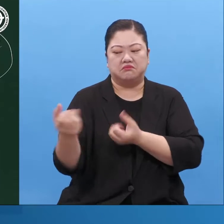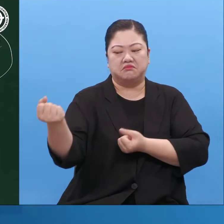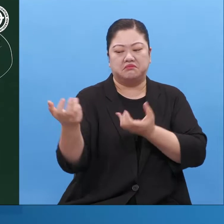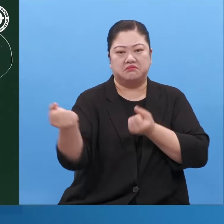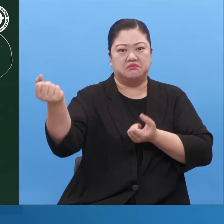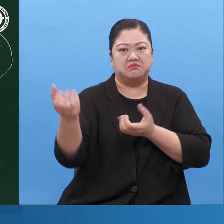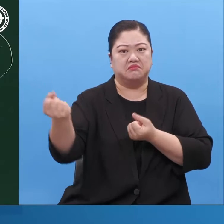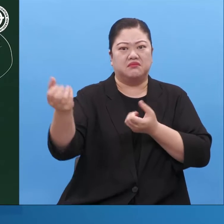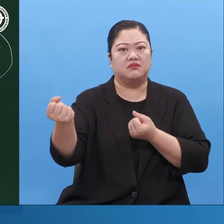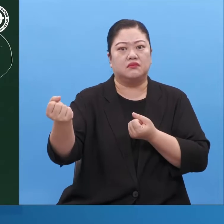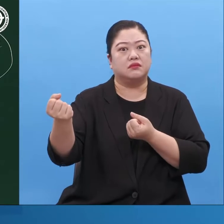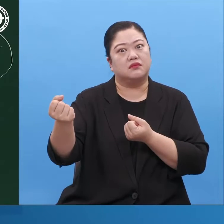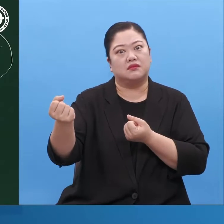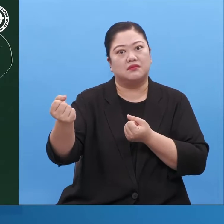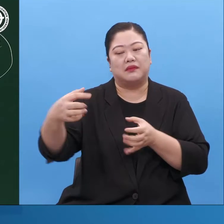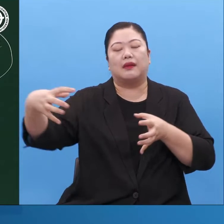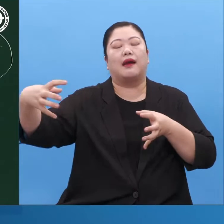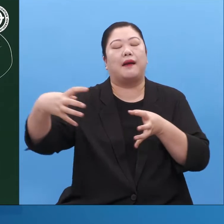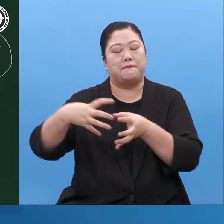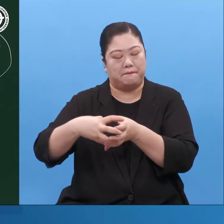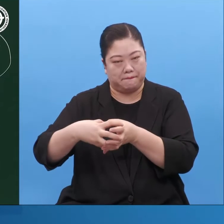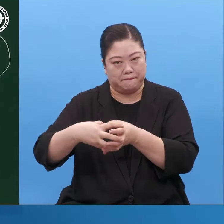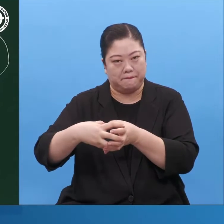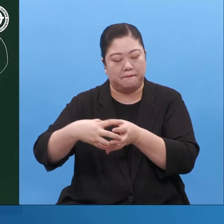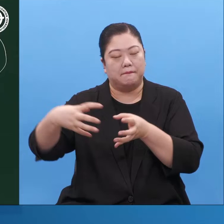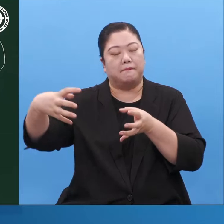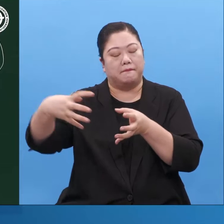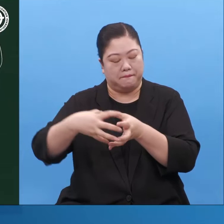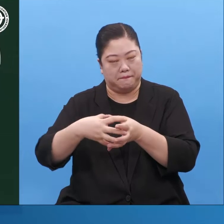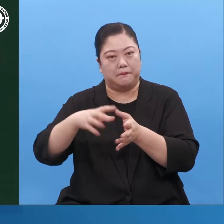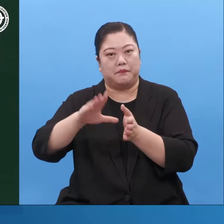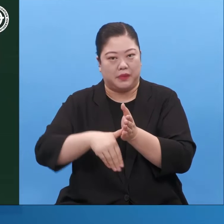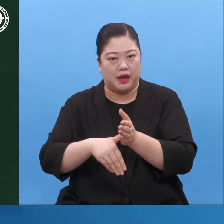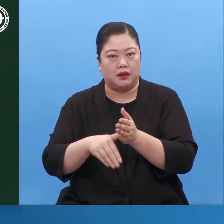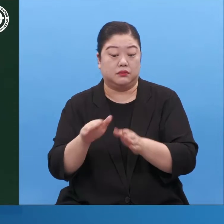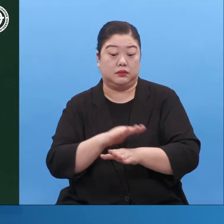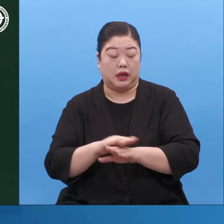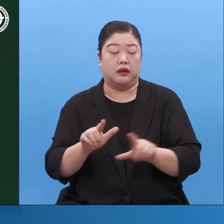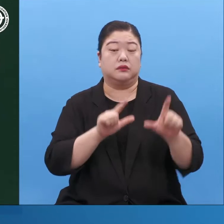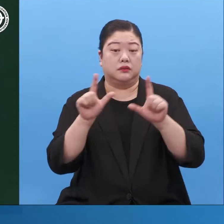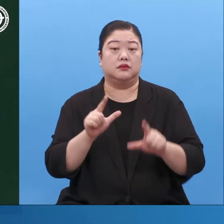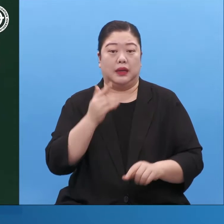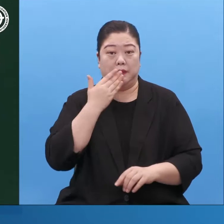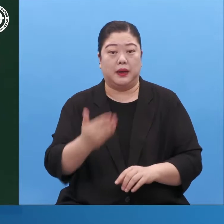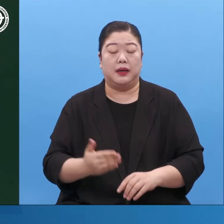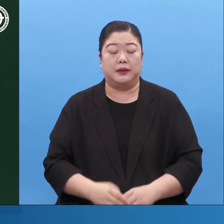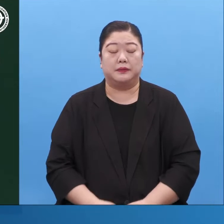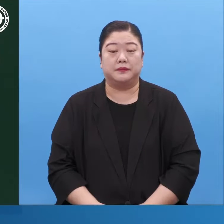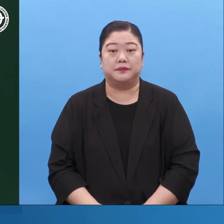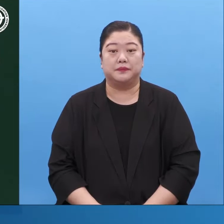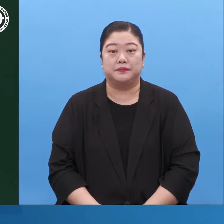and so I always say you have to have one of the three things either have good faith or you have to be really kind or you have to be really smart